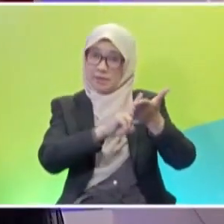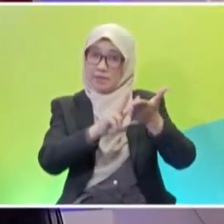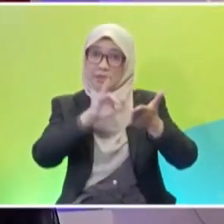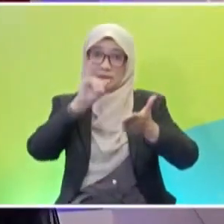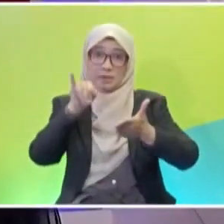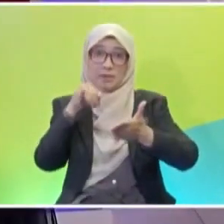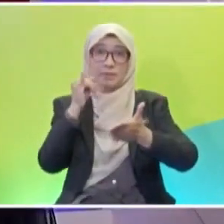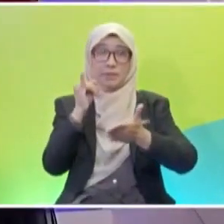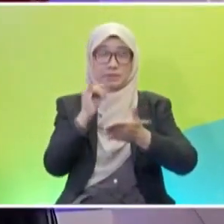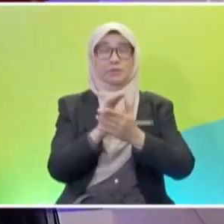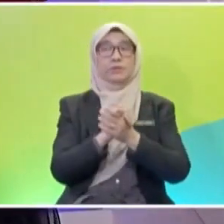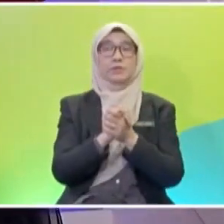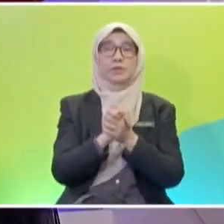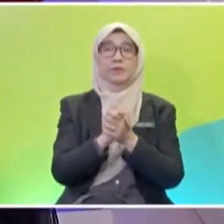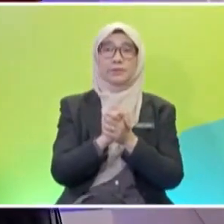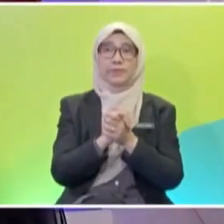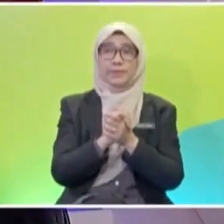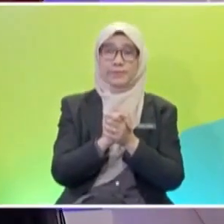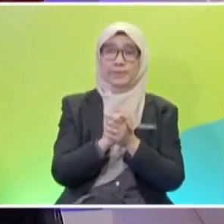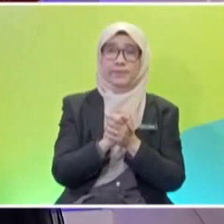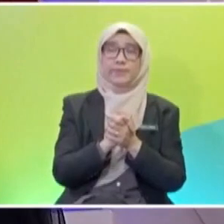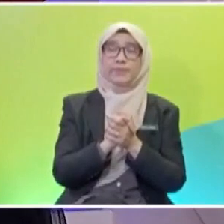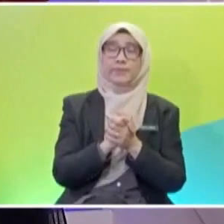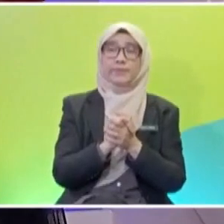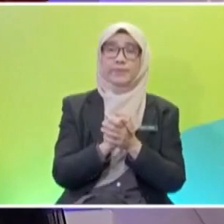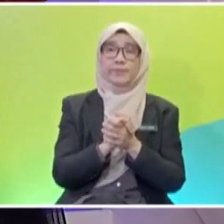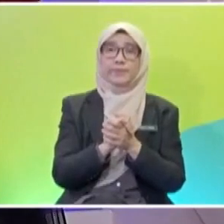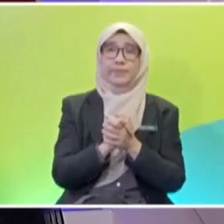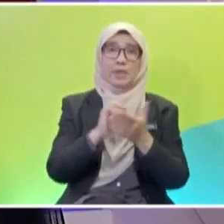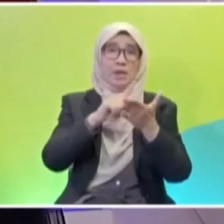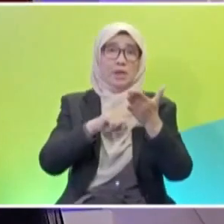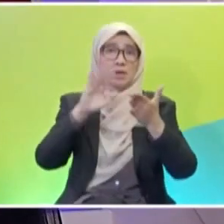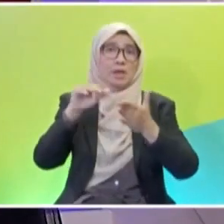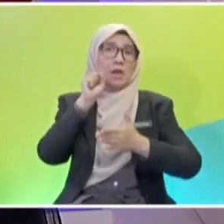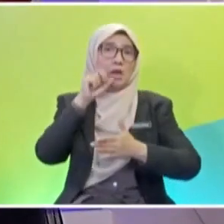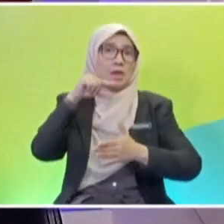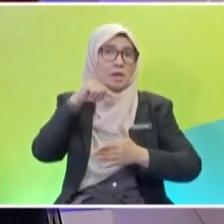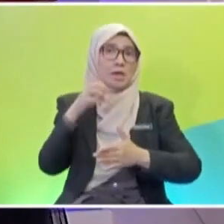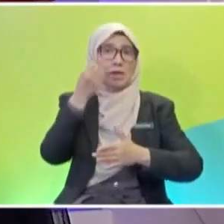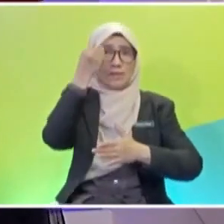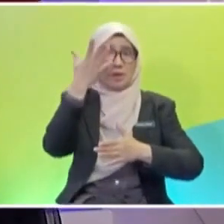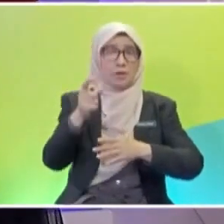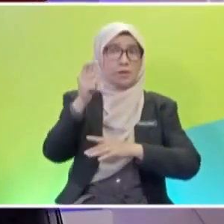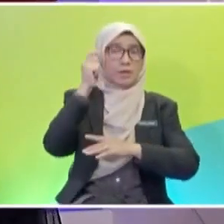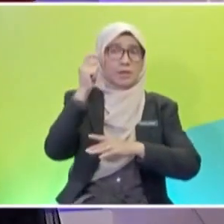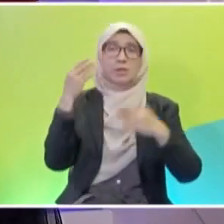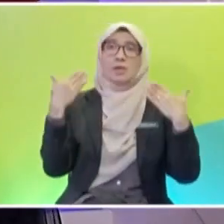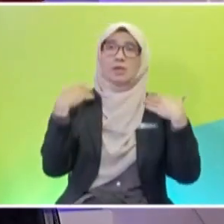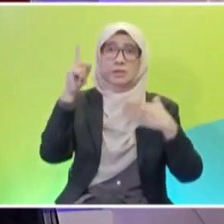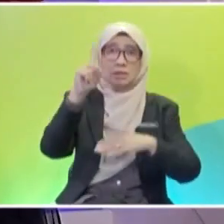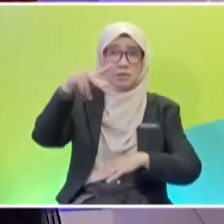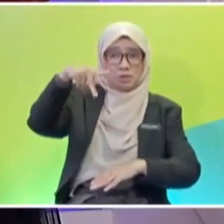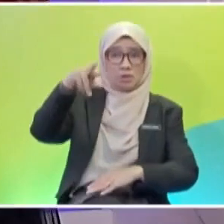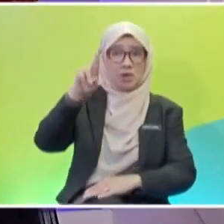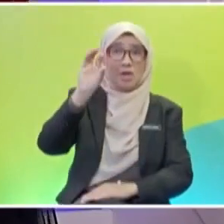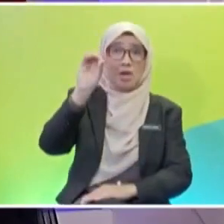activity. Mm-hmm. But what you commented about just now reminded me of a proverb. Mm-hmm. A picture